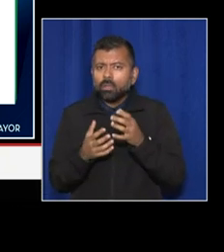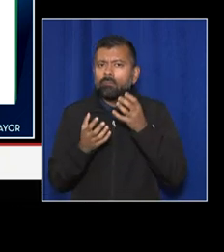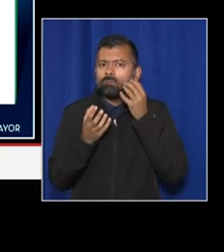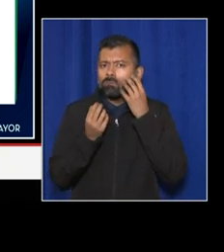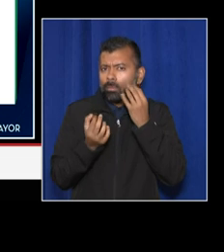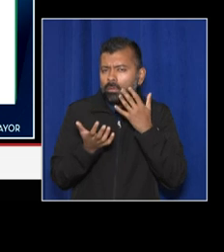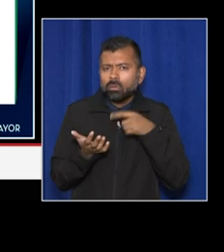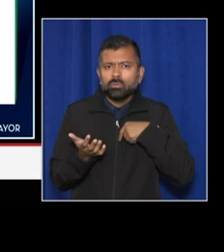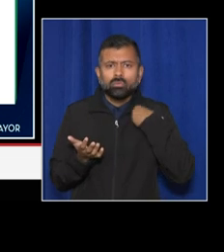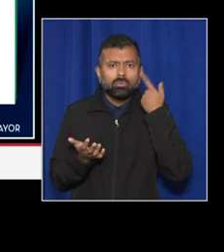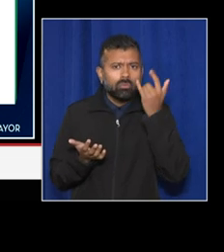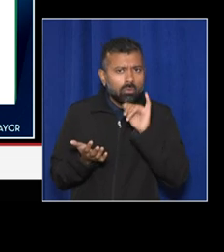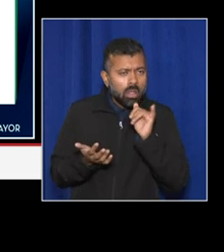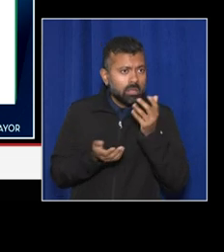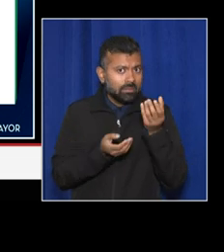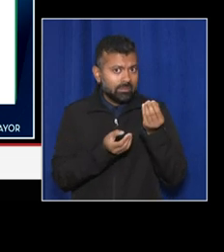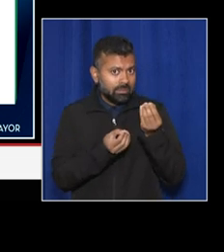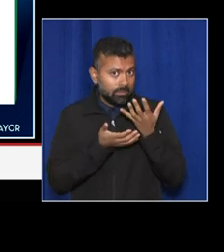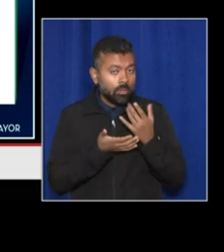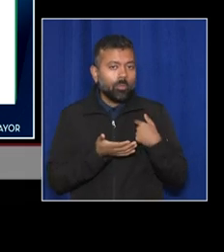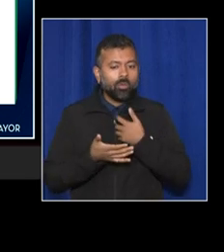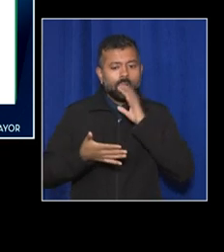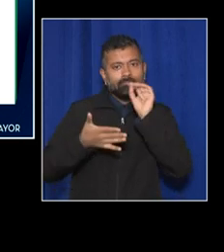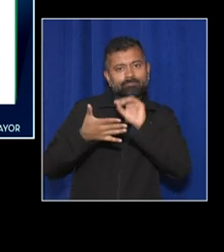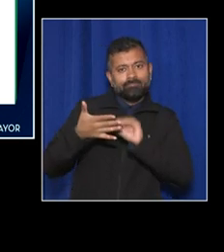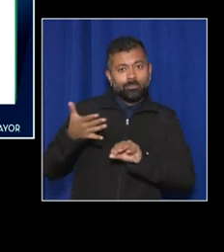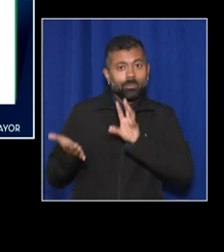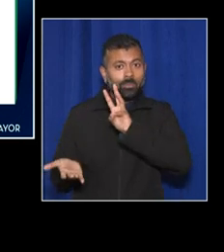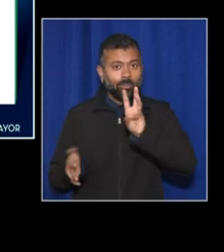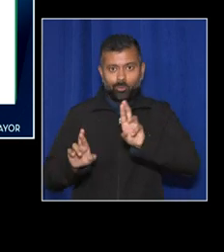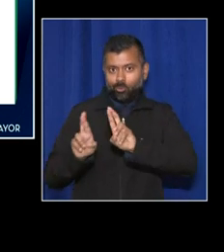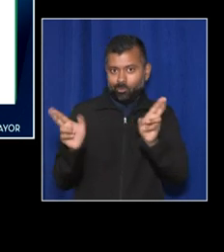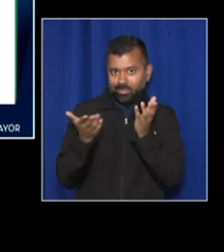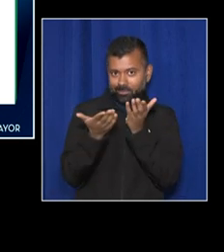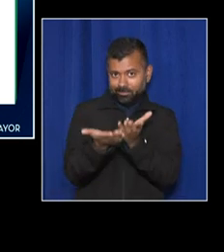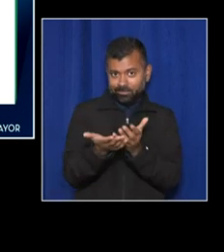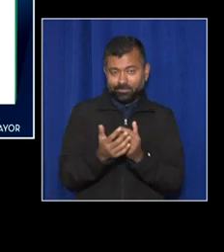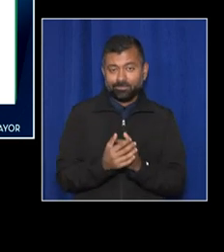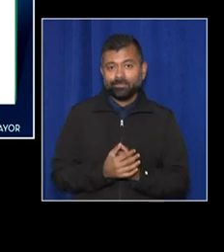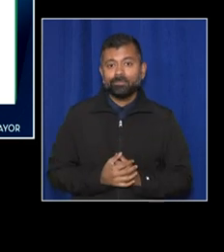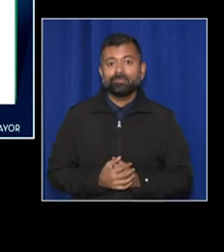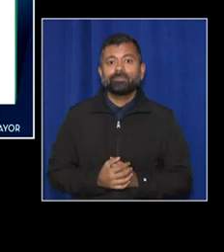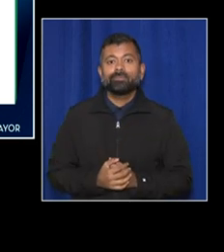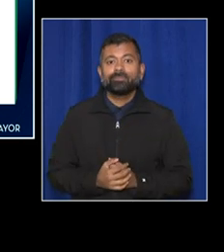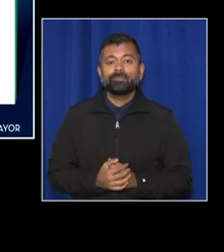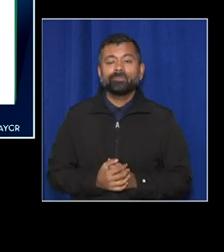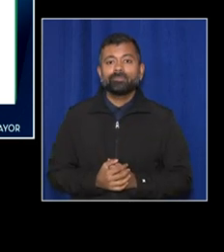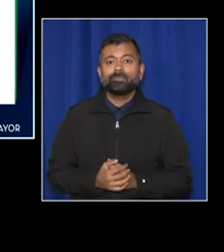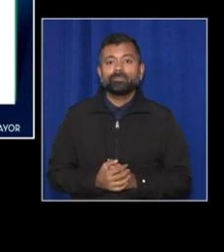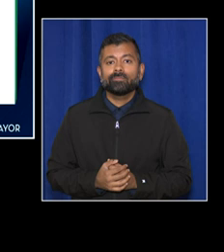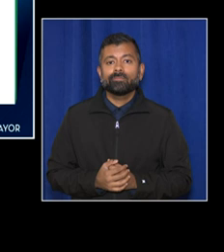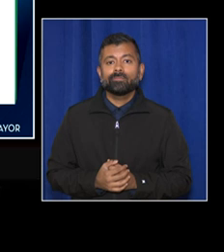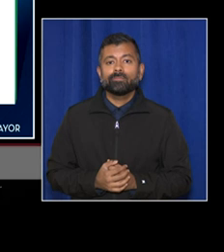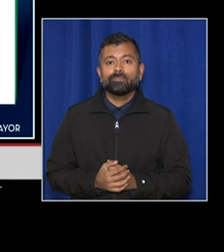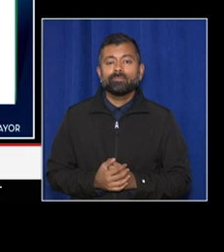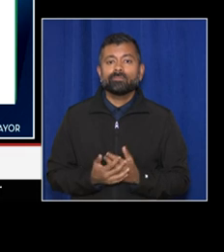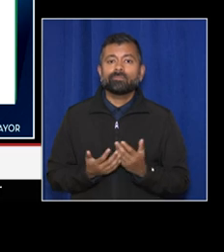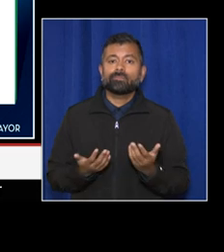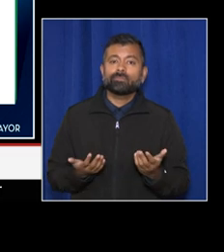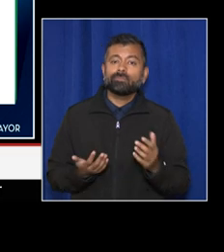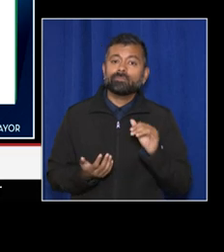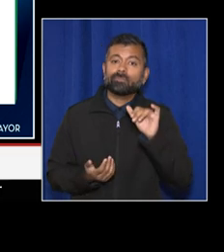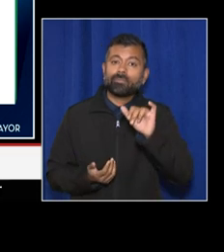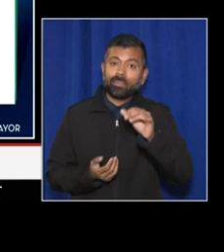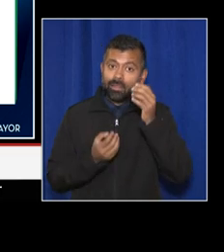on what immediate job openings there are. And so with that, we will be sending out that